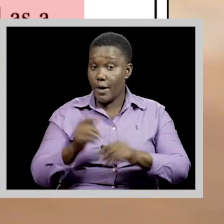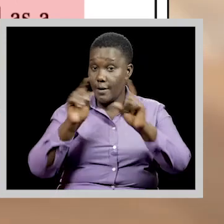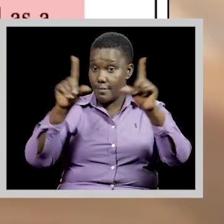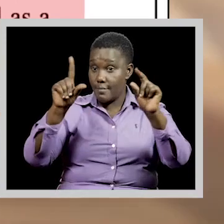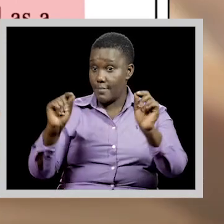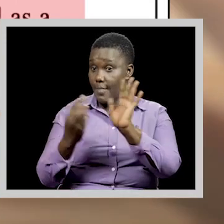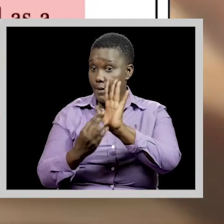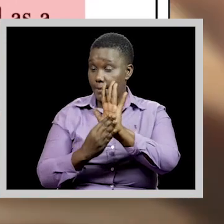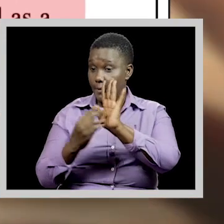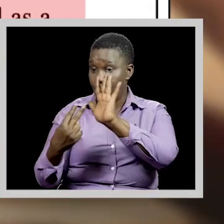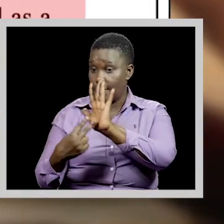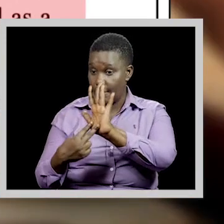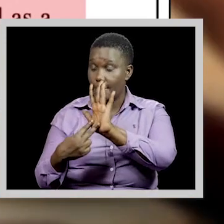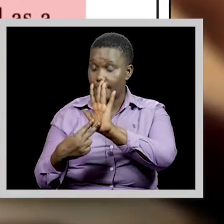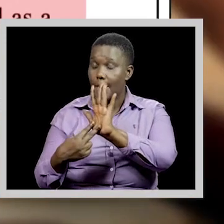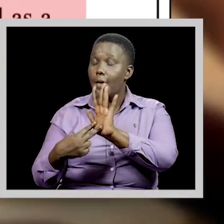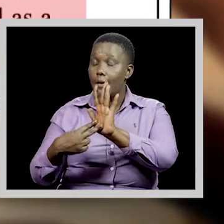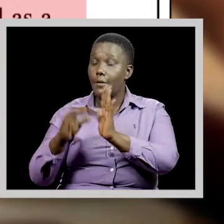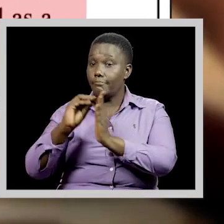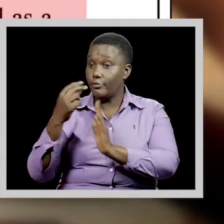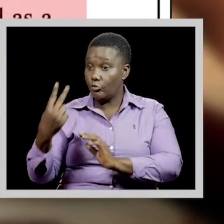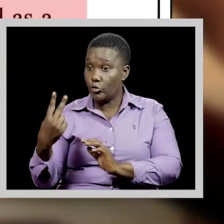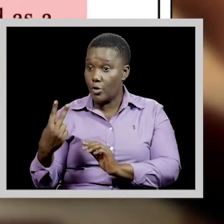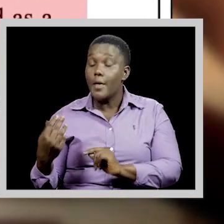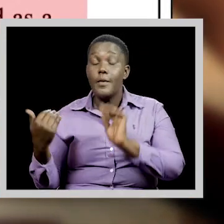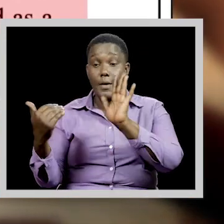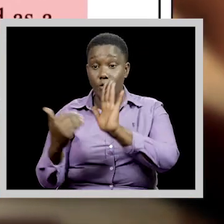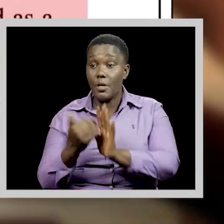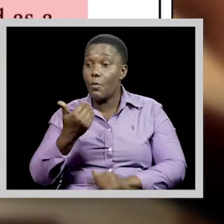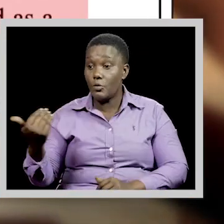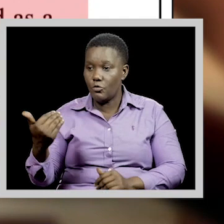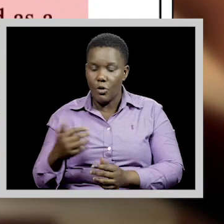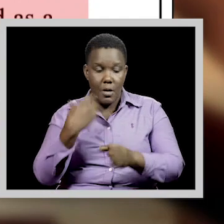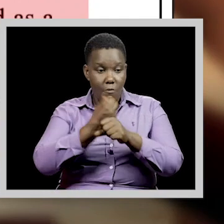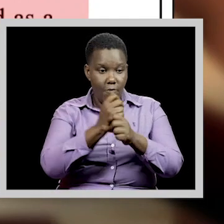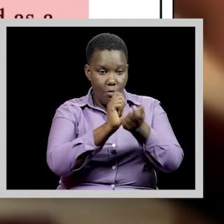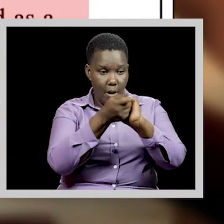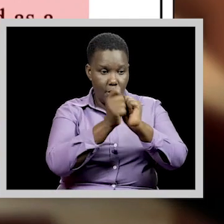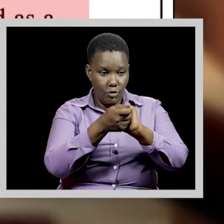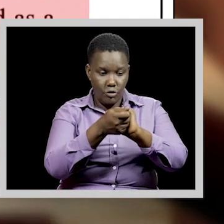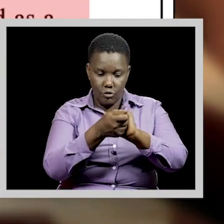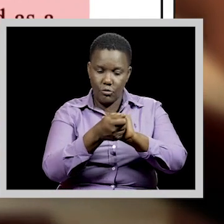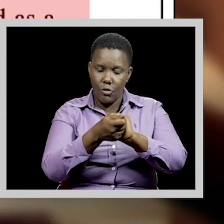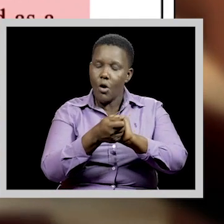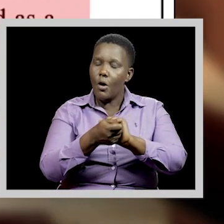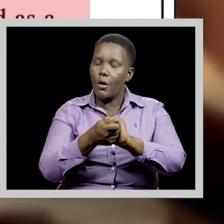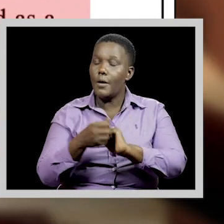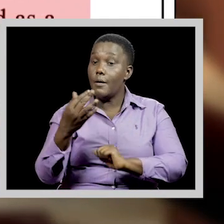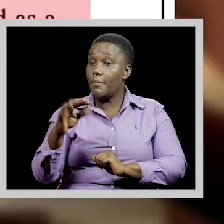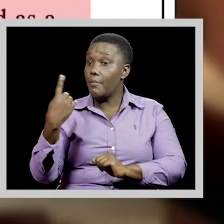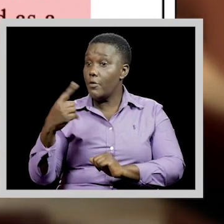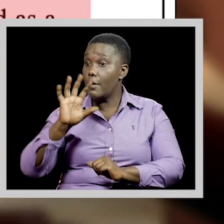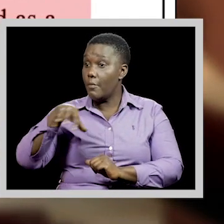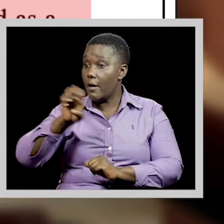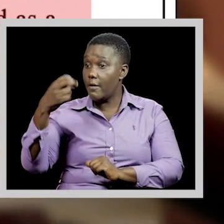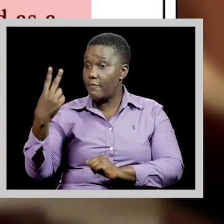According to Section 97, Subsection 2 of the Law of the Child Act, as amended by Written Laws Miscellaneous Amendment